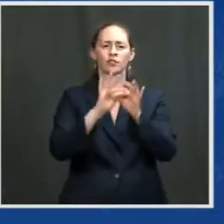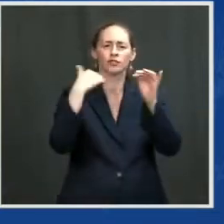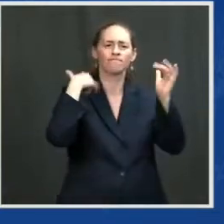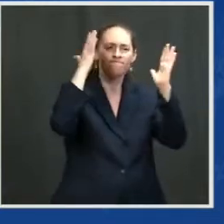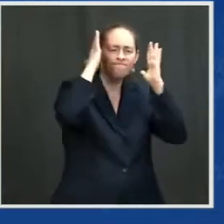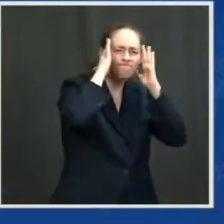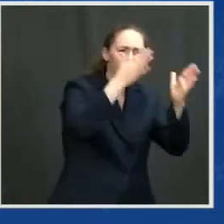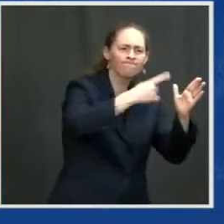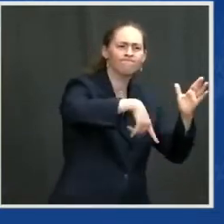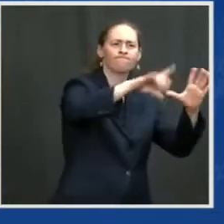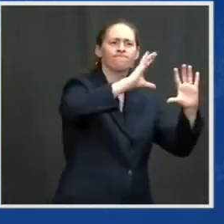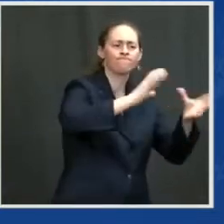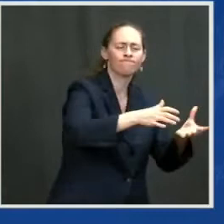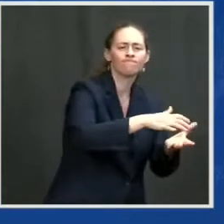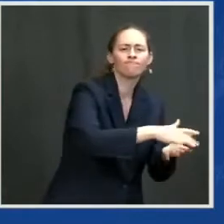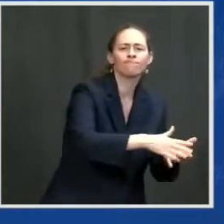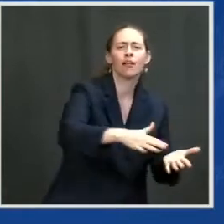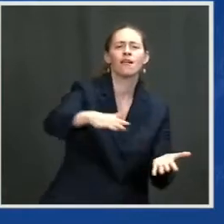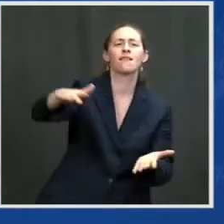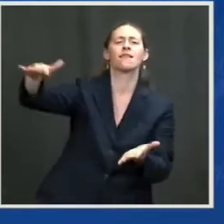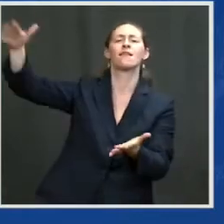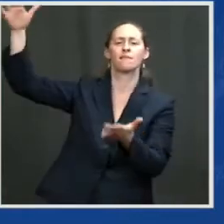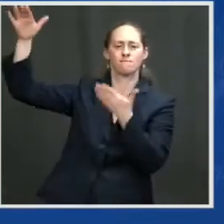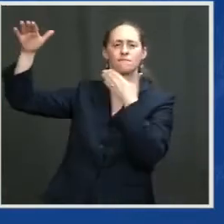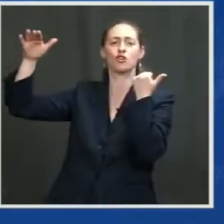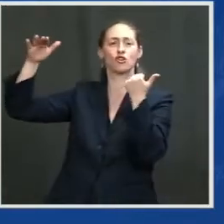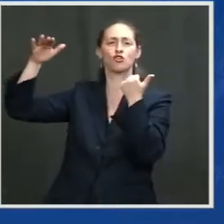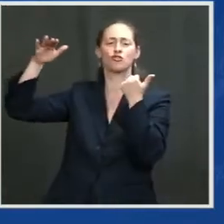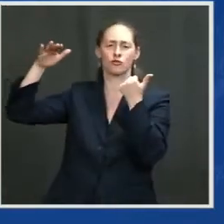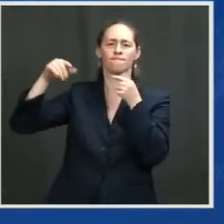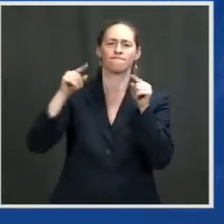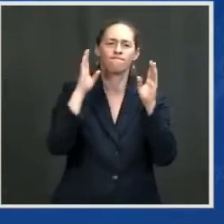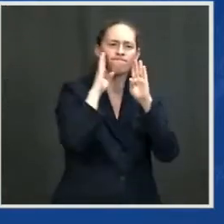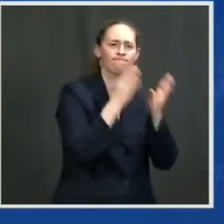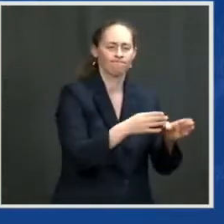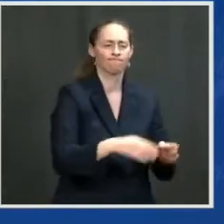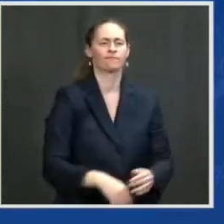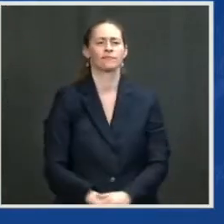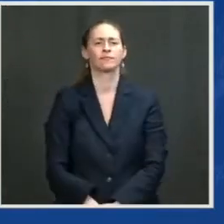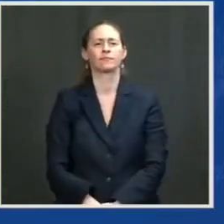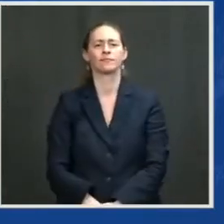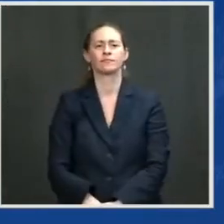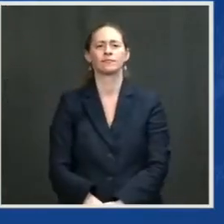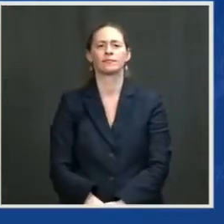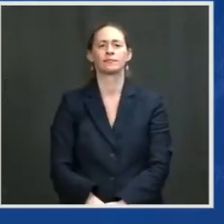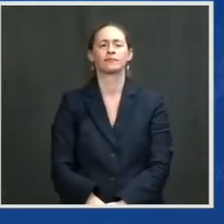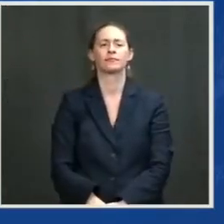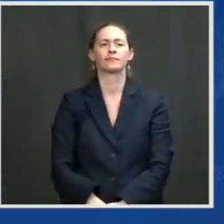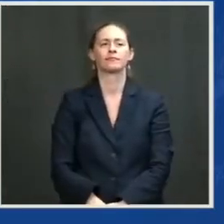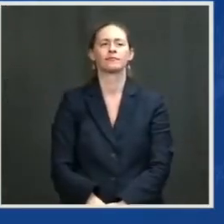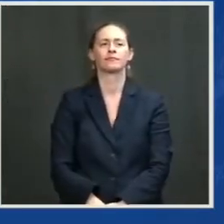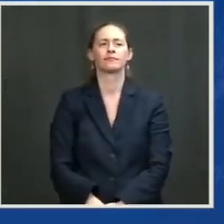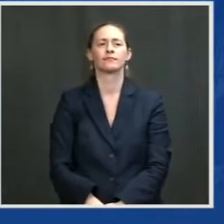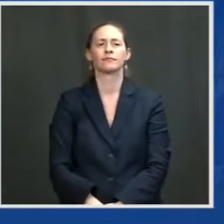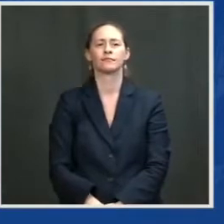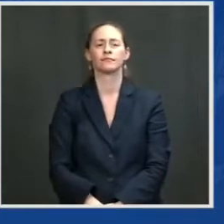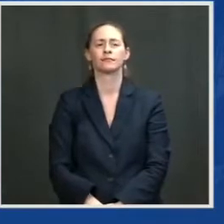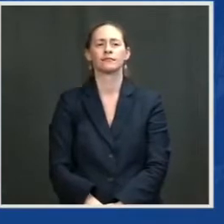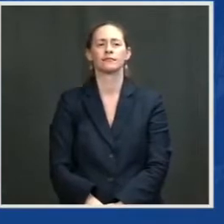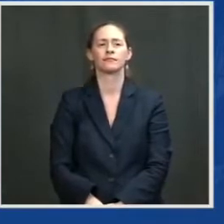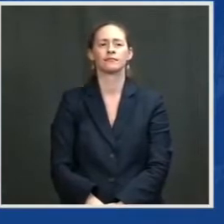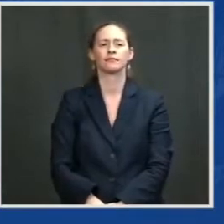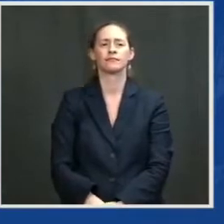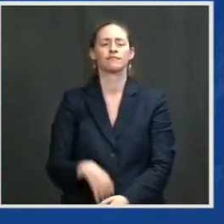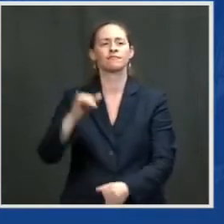That's how we built it so well back in the 60s. And so, folks, look, middle-class family, as I said, and a construction worker